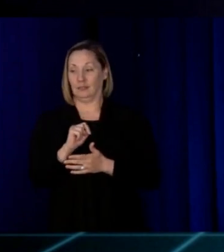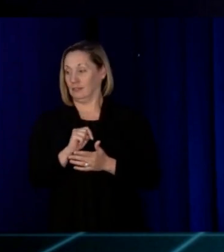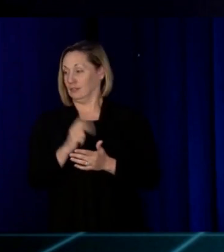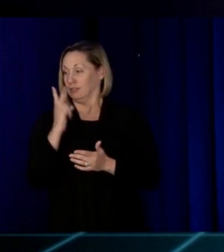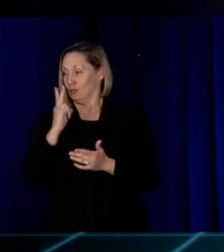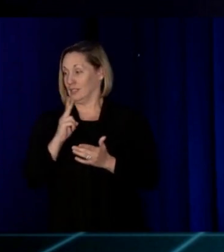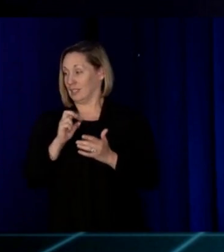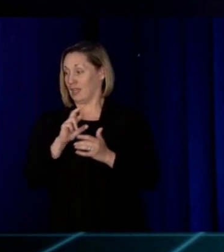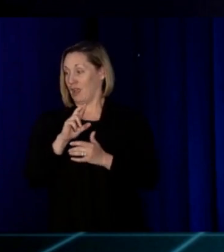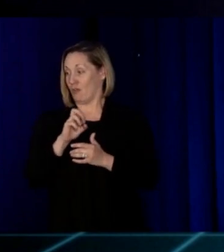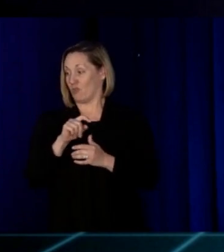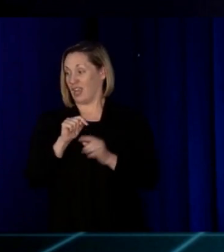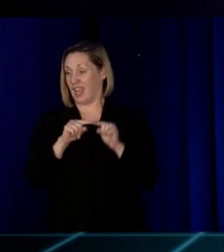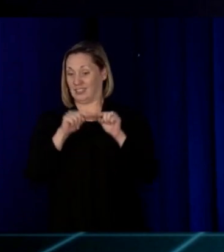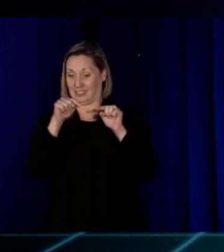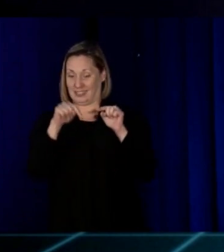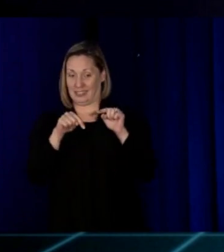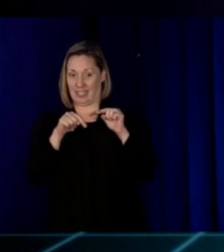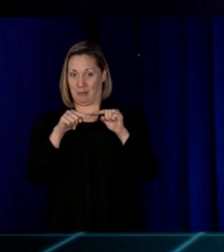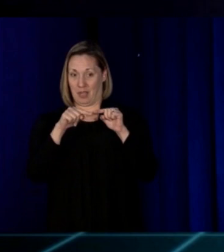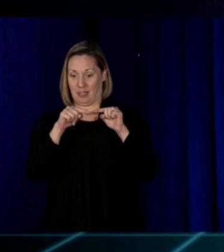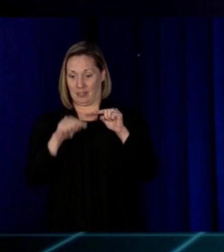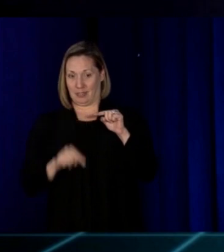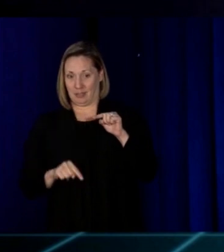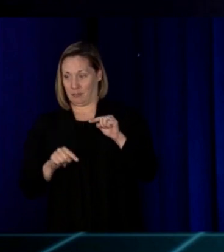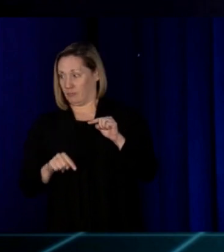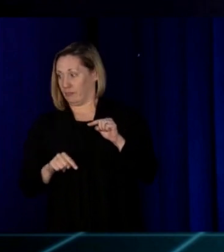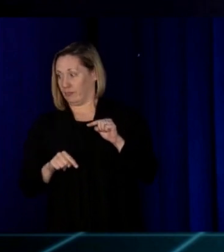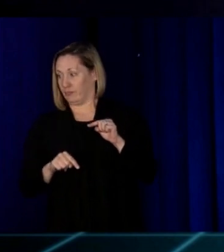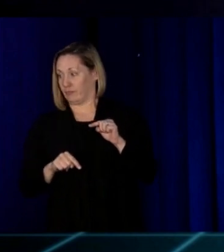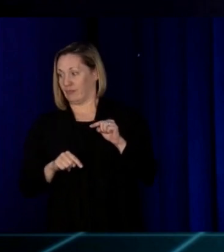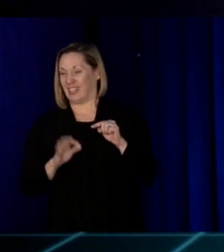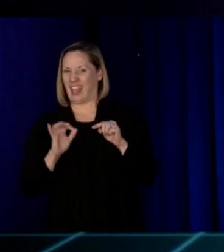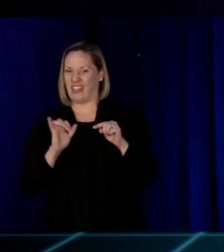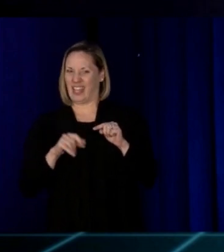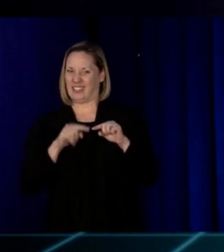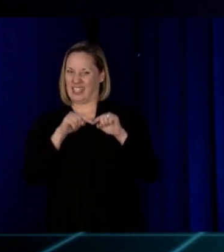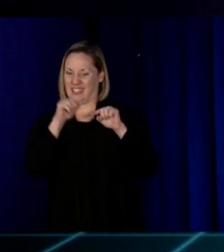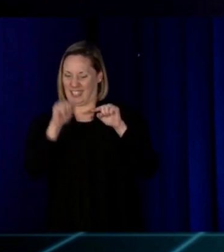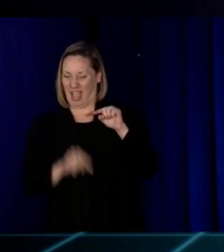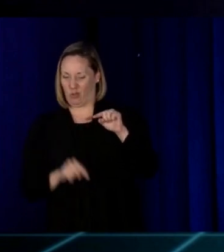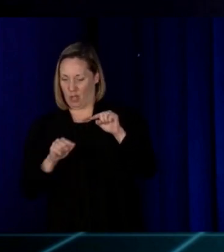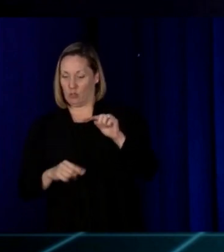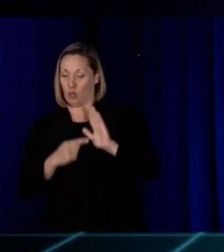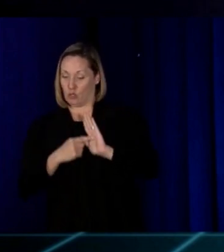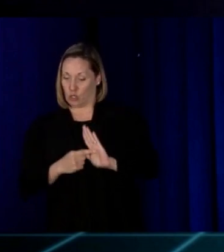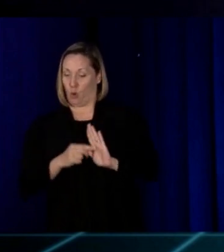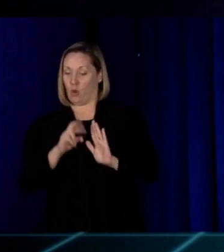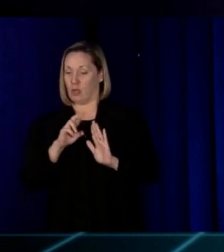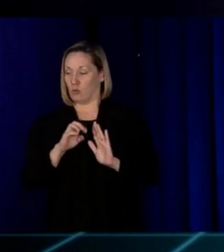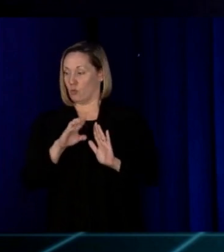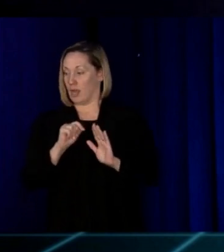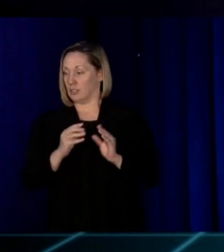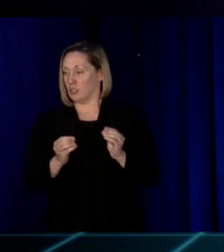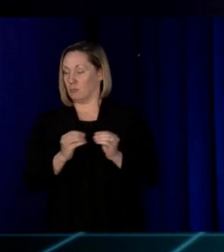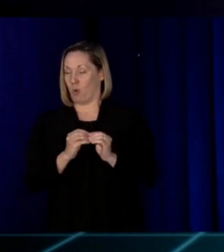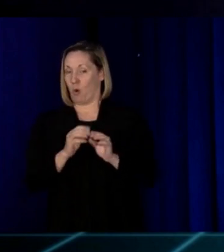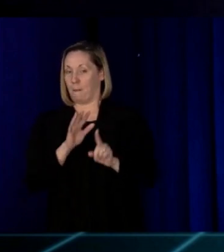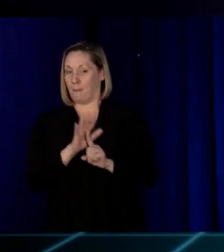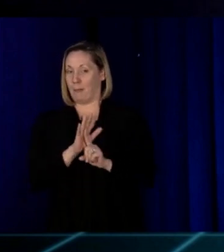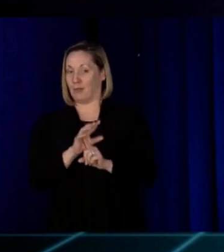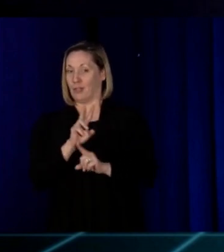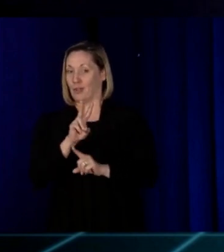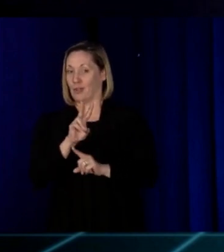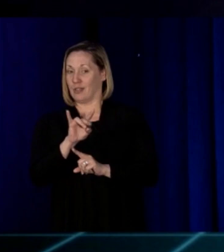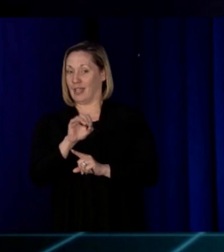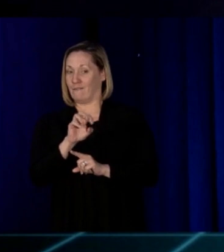how React is much, much more popular. This is a downloads graph, so it's showing how React is more popular than Vue